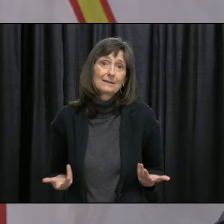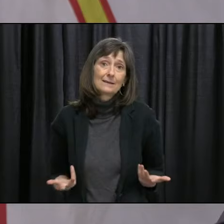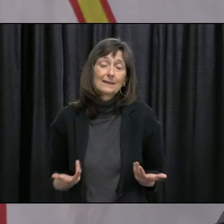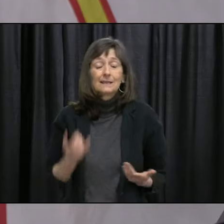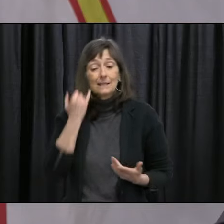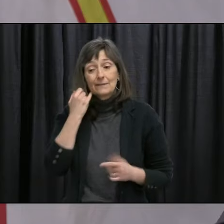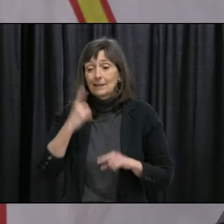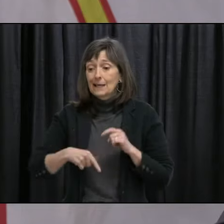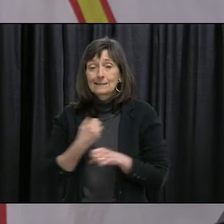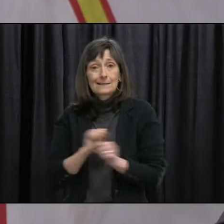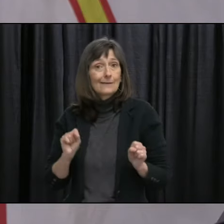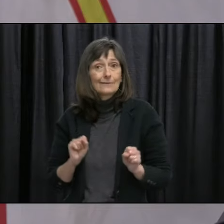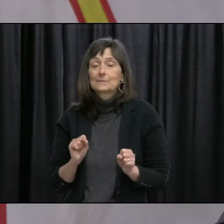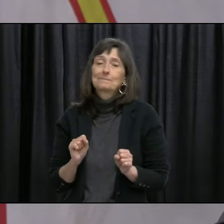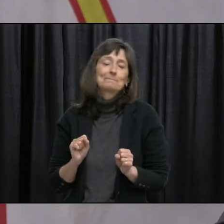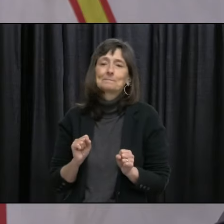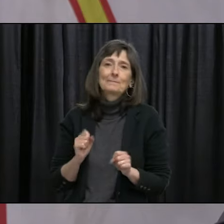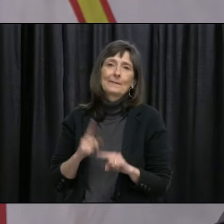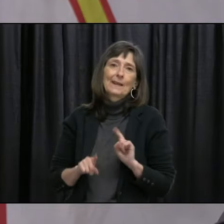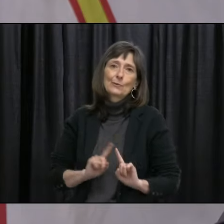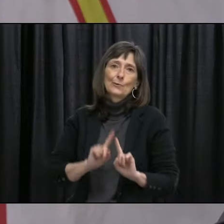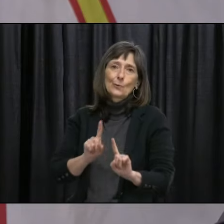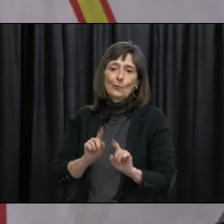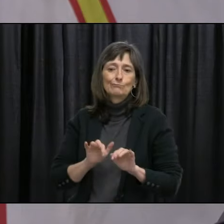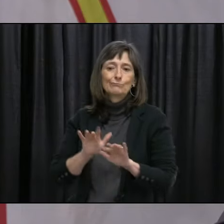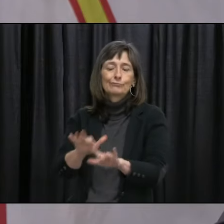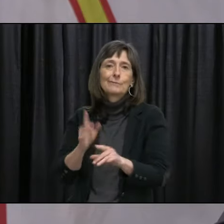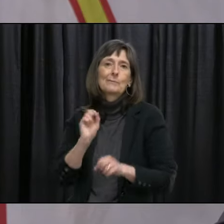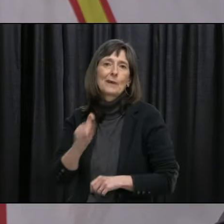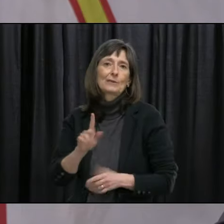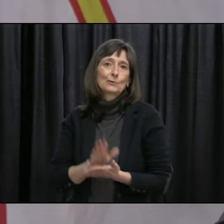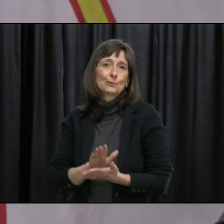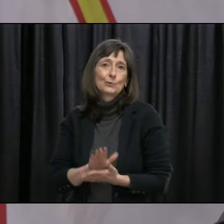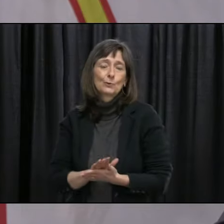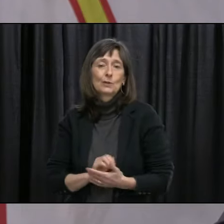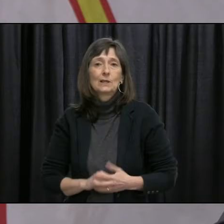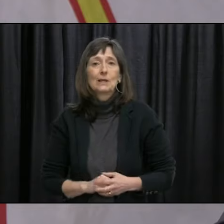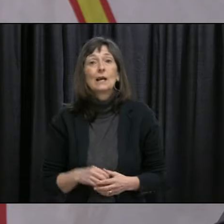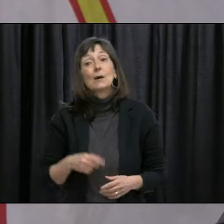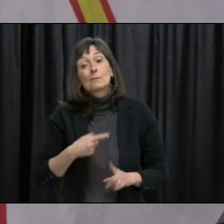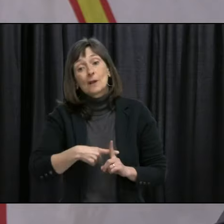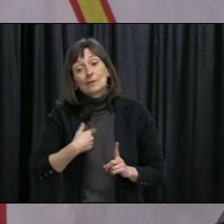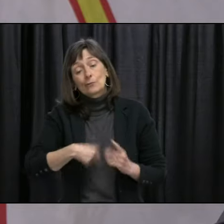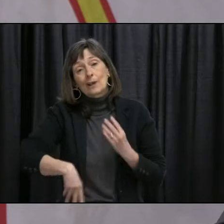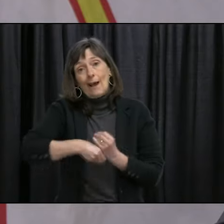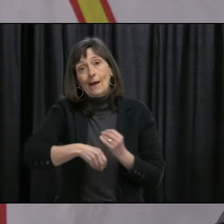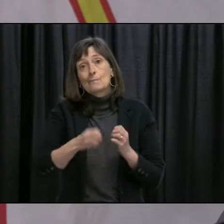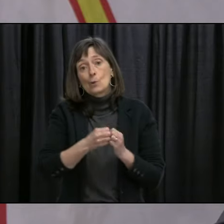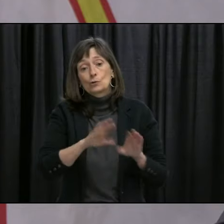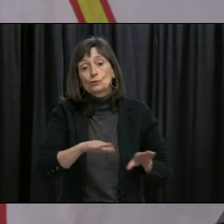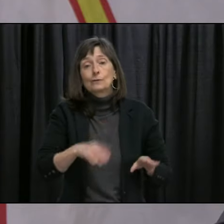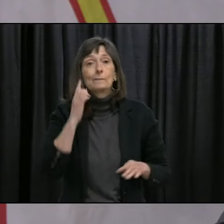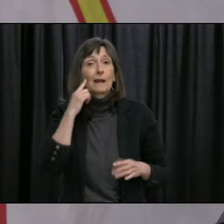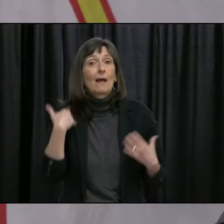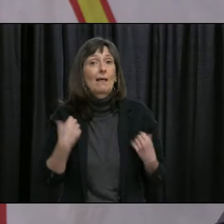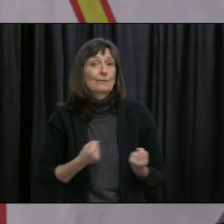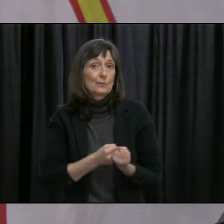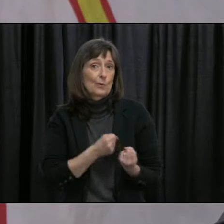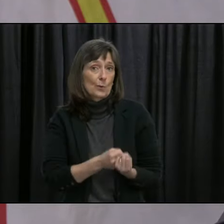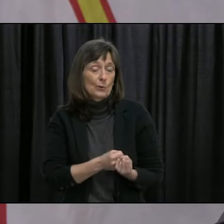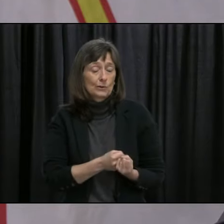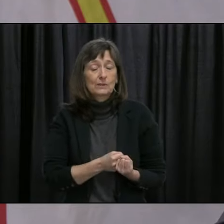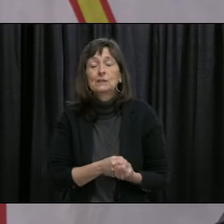safe way, and look at measures then that we can add mental health supports to people of all ages. And I think parents have done a real good job. I